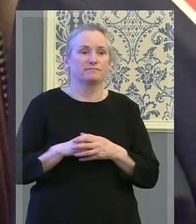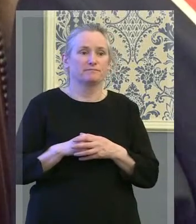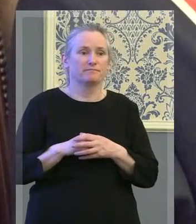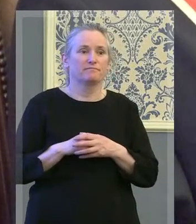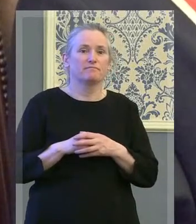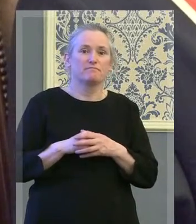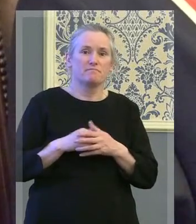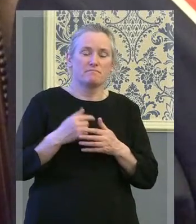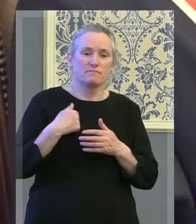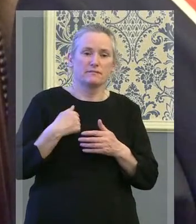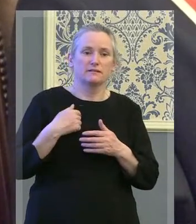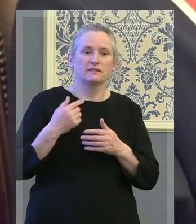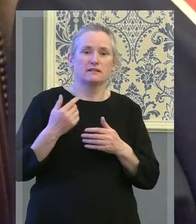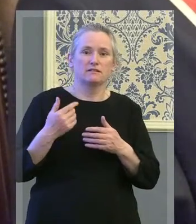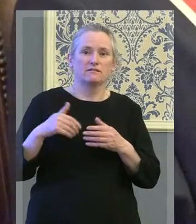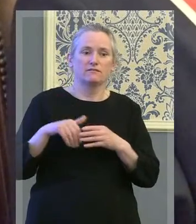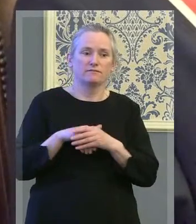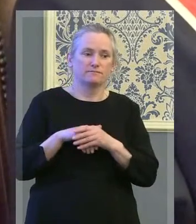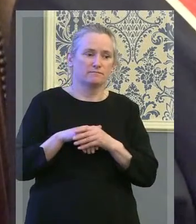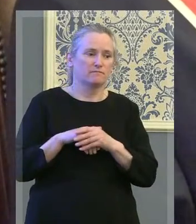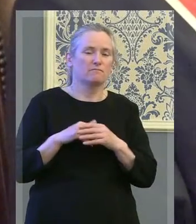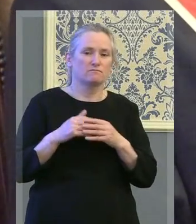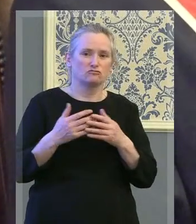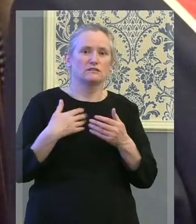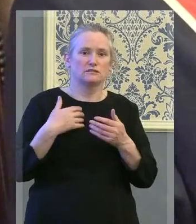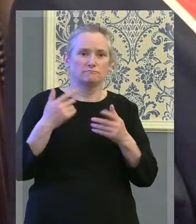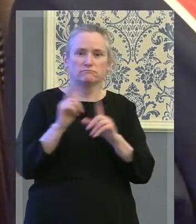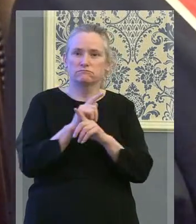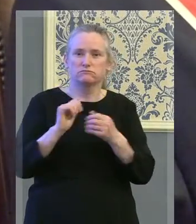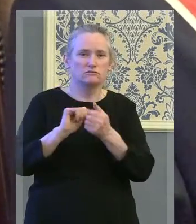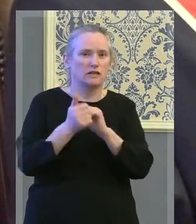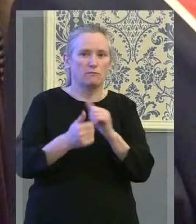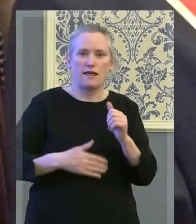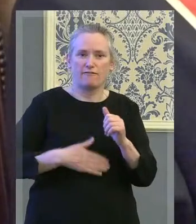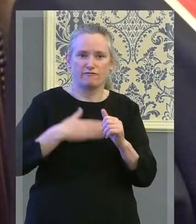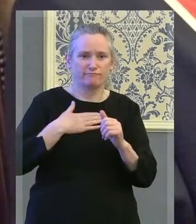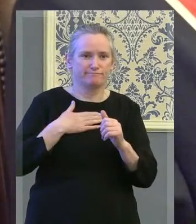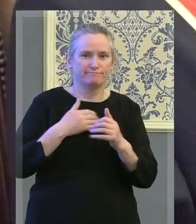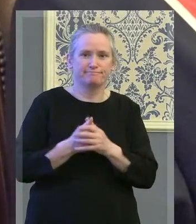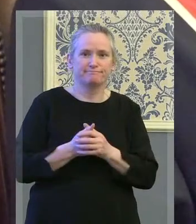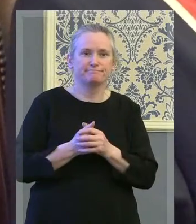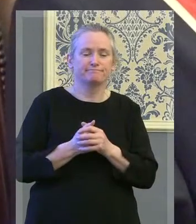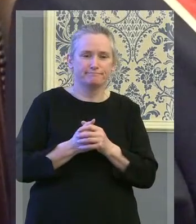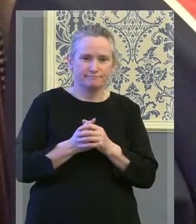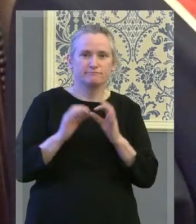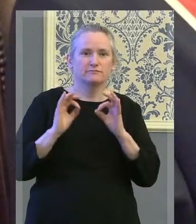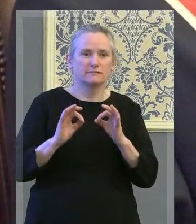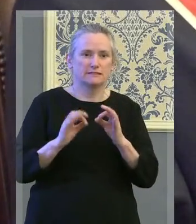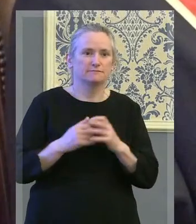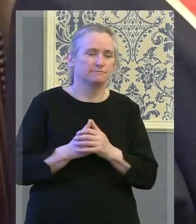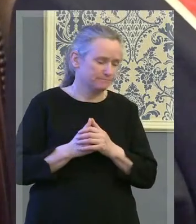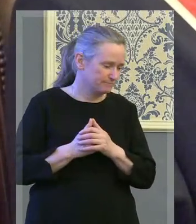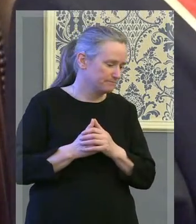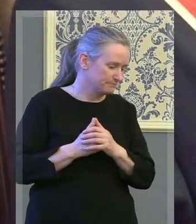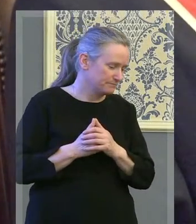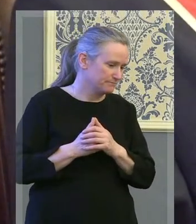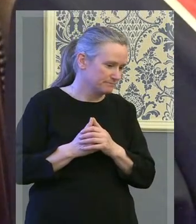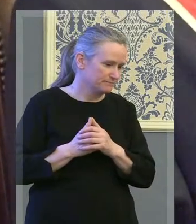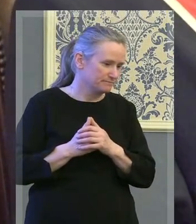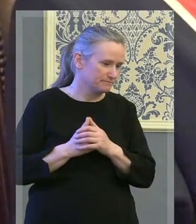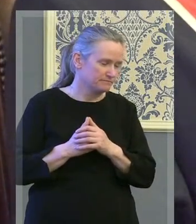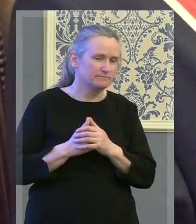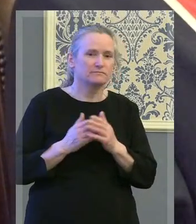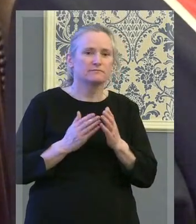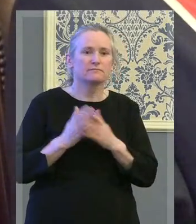in Ireland, which I think Charles Hall started, for authors like Frederick Forsyth and people like that, to get their